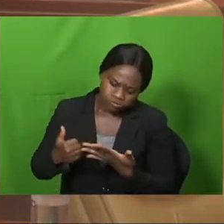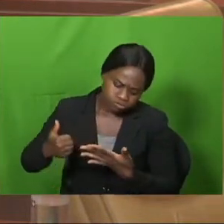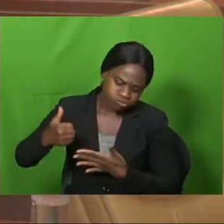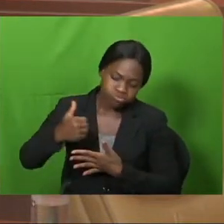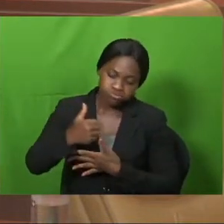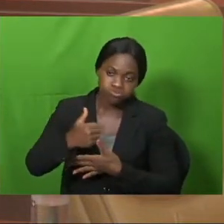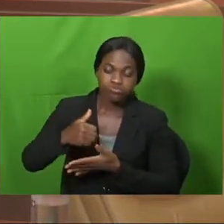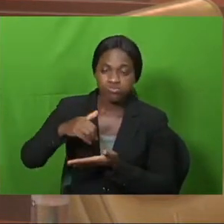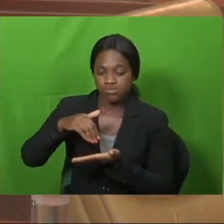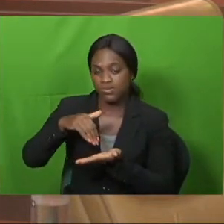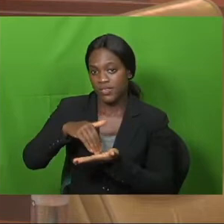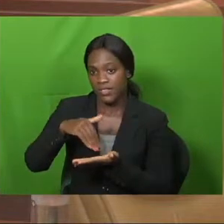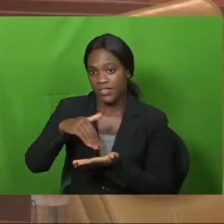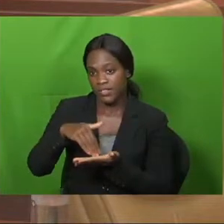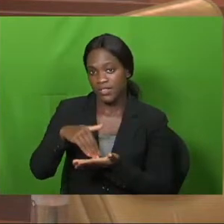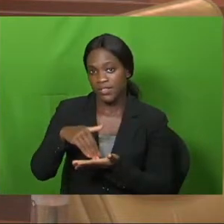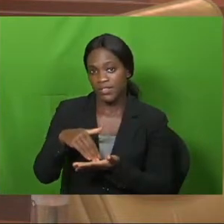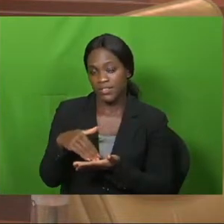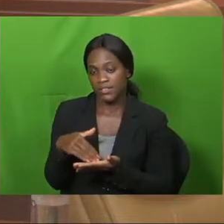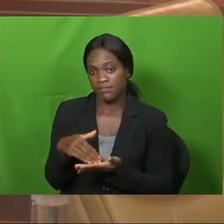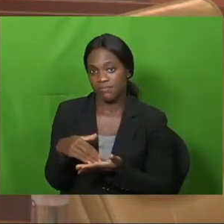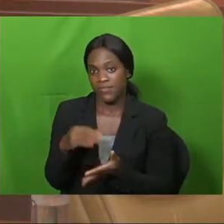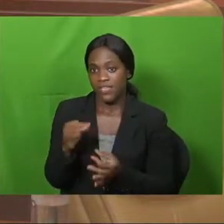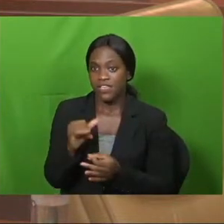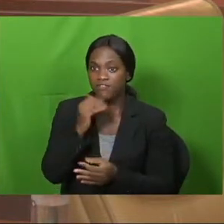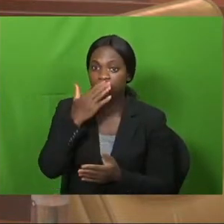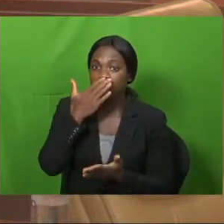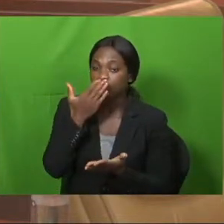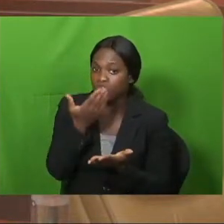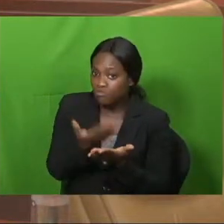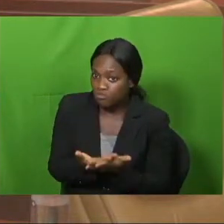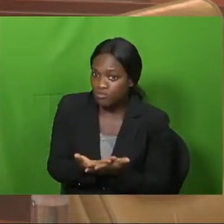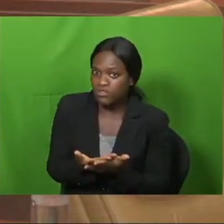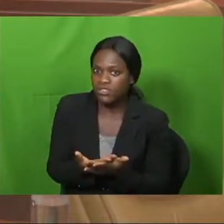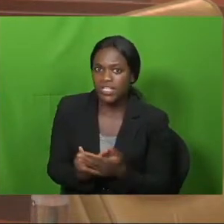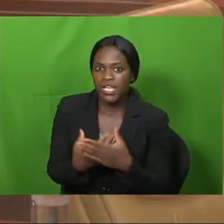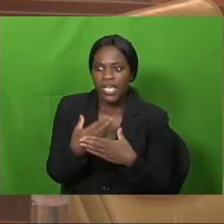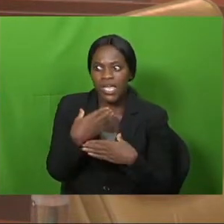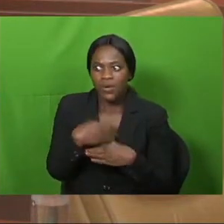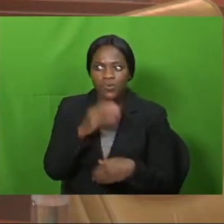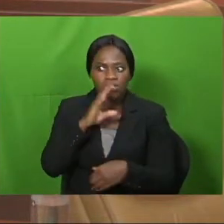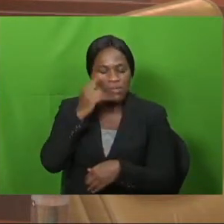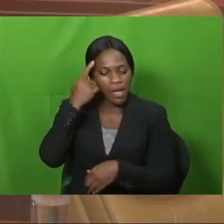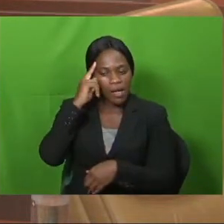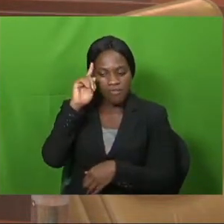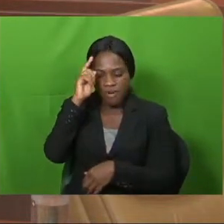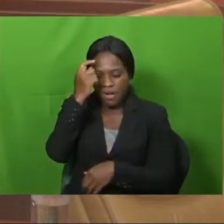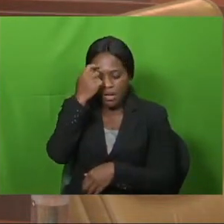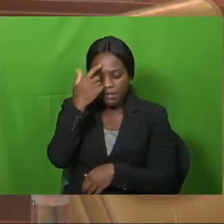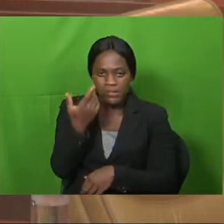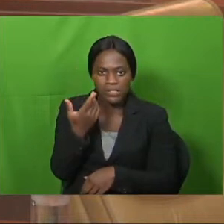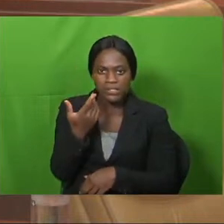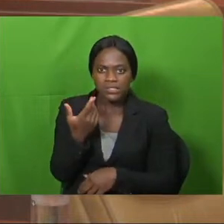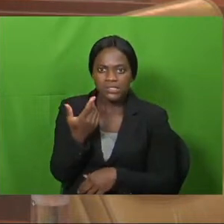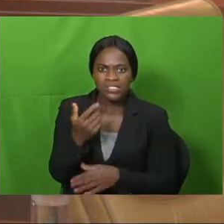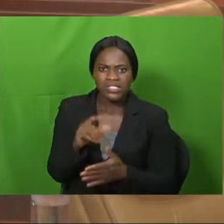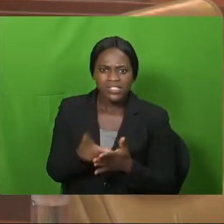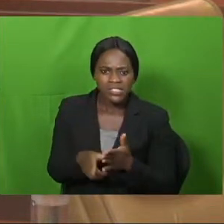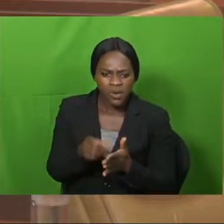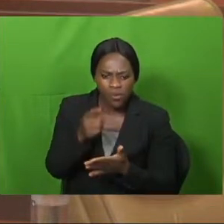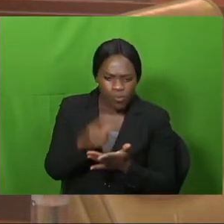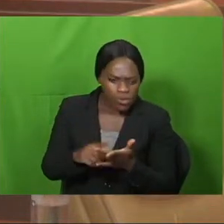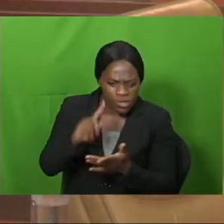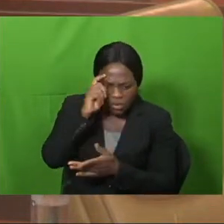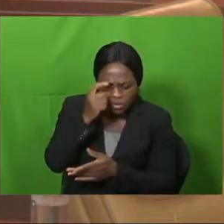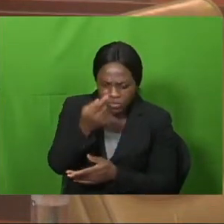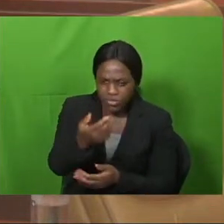that. If it is not good and you wish this government ill, what kind of economy are you going to inherit?